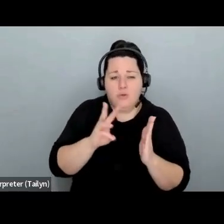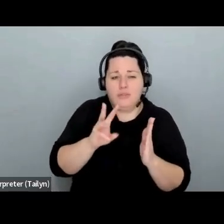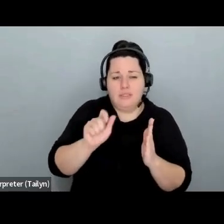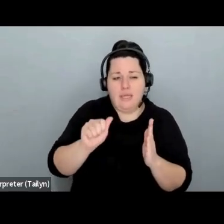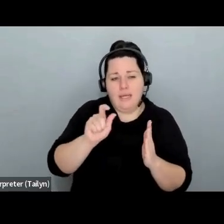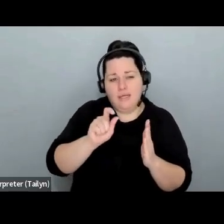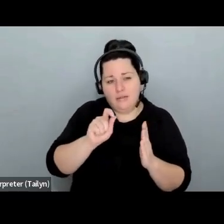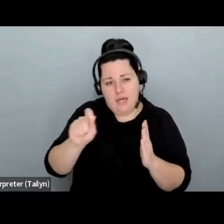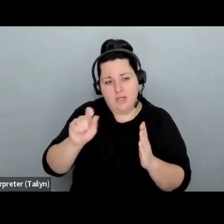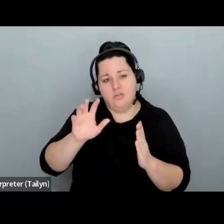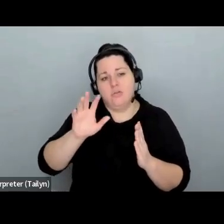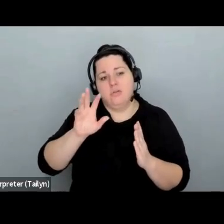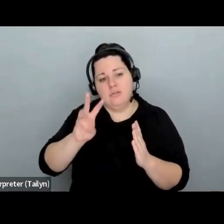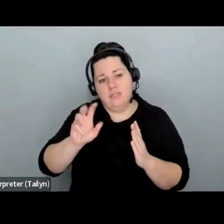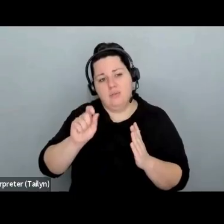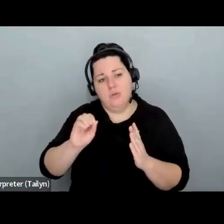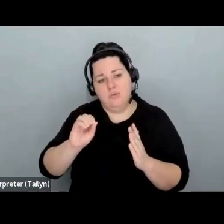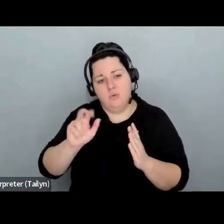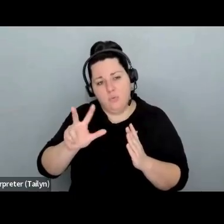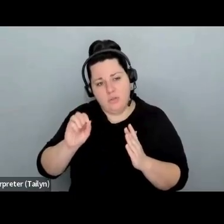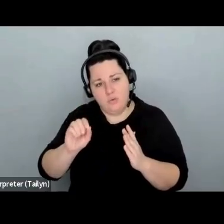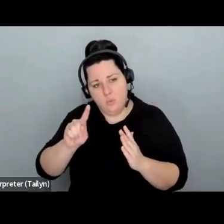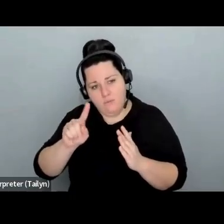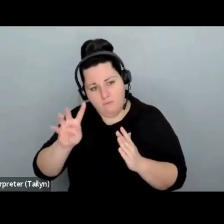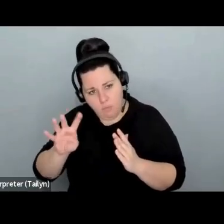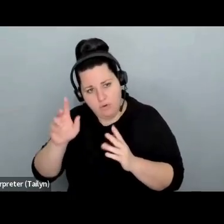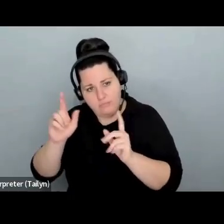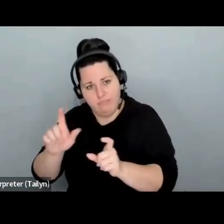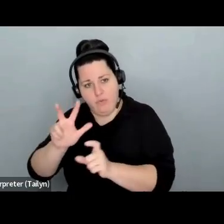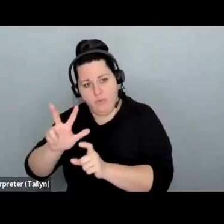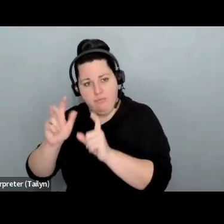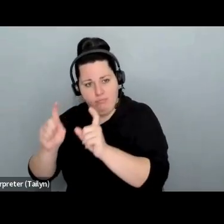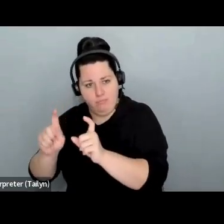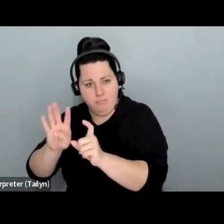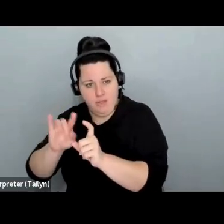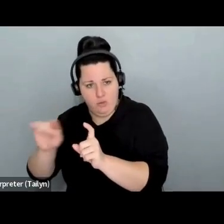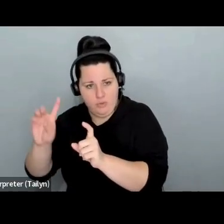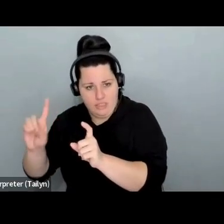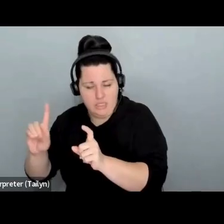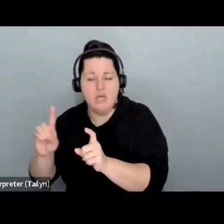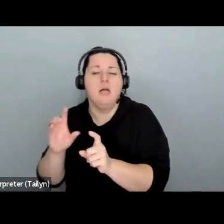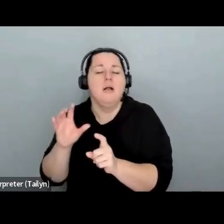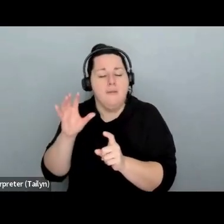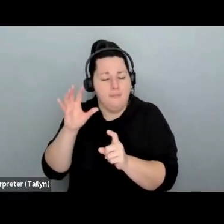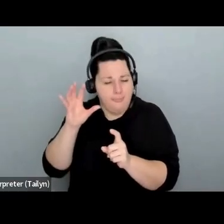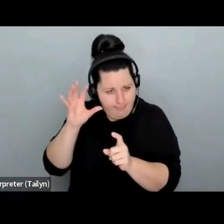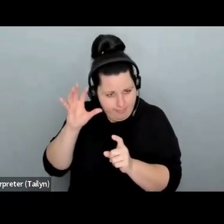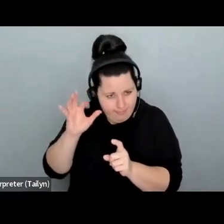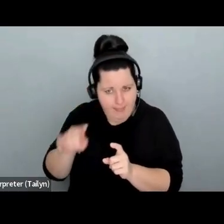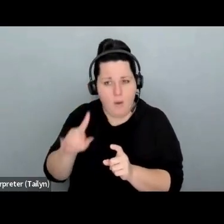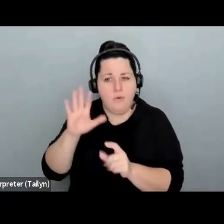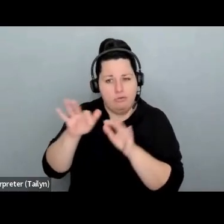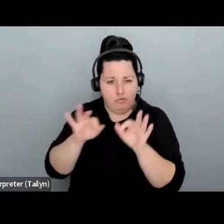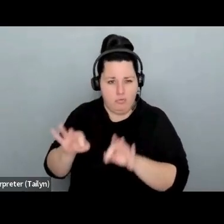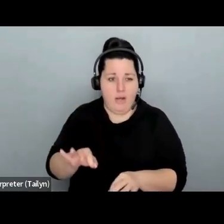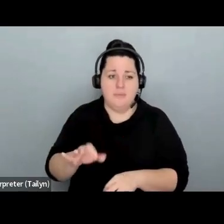6A-6.0314 parentheses 3B through D. Please refer to the DHH and VI rules for more